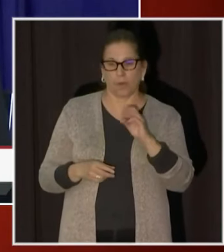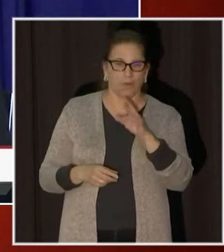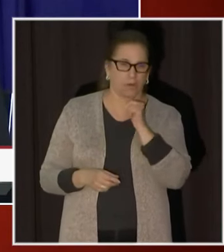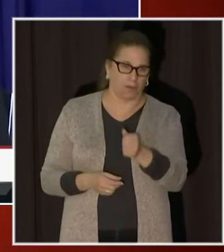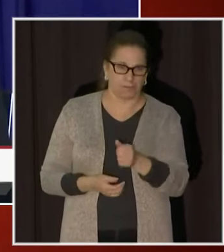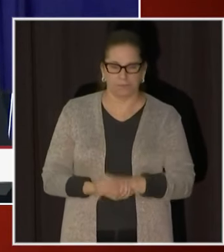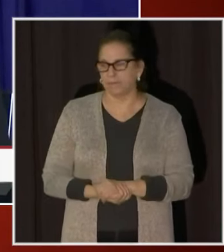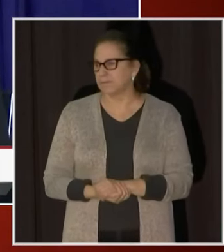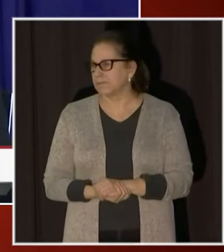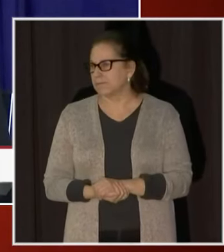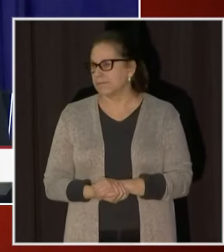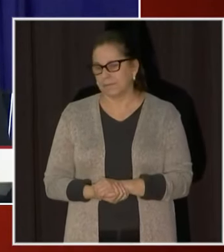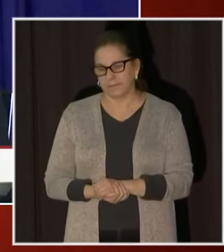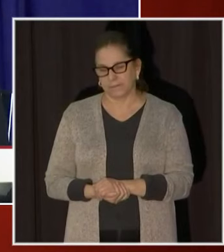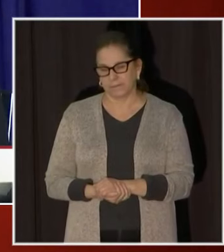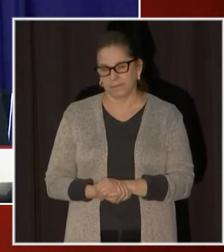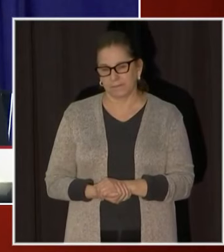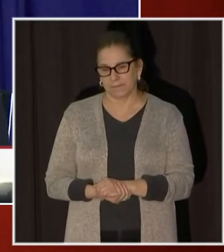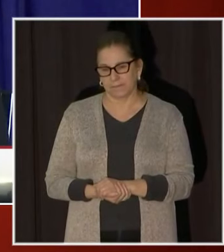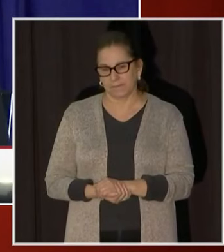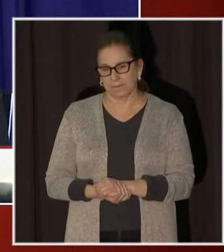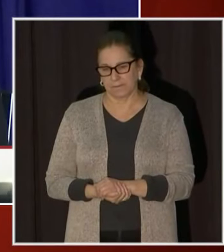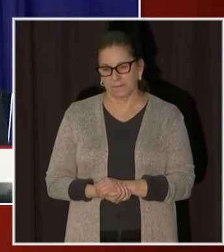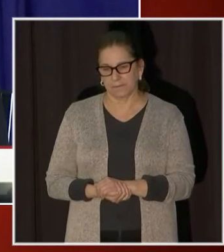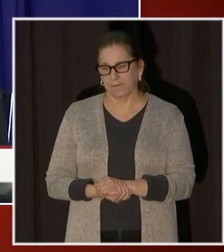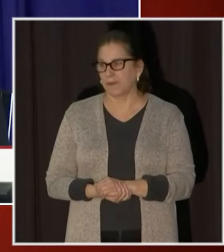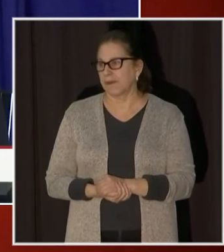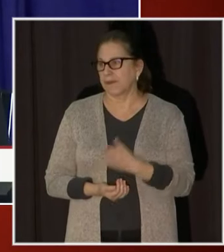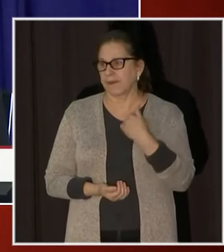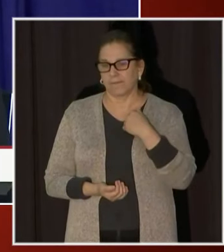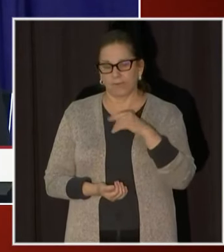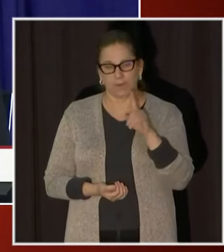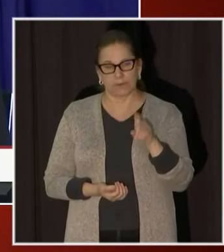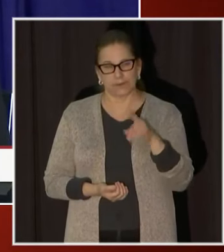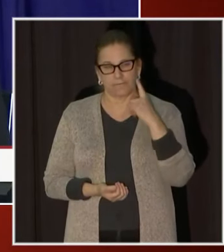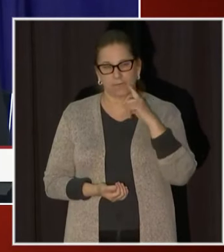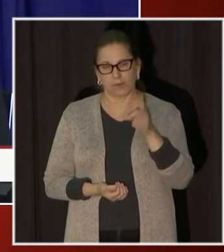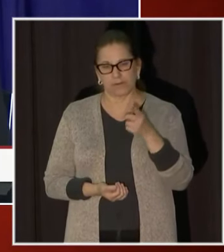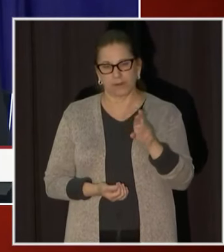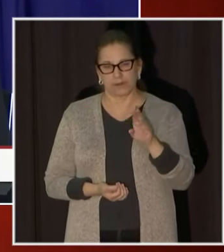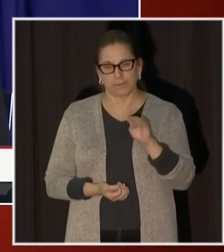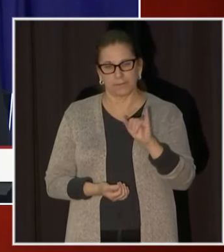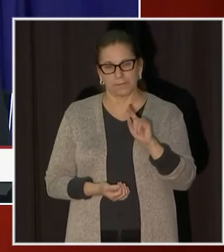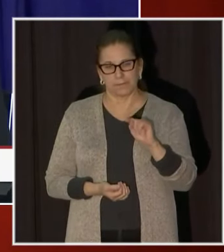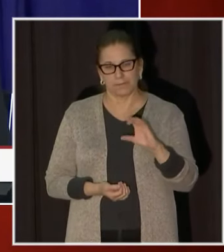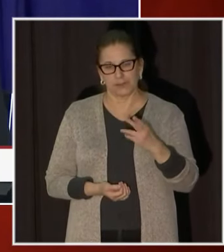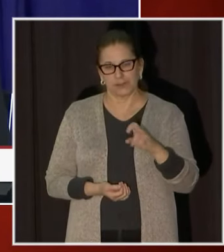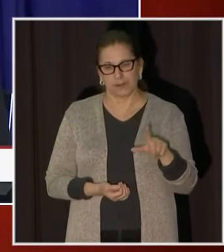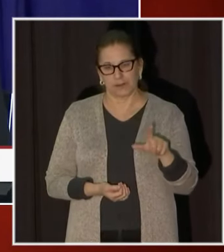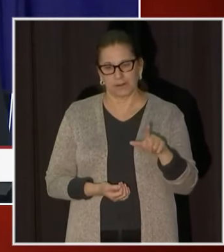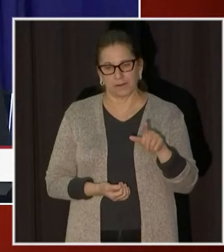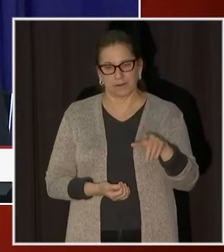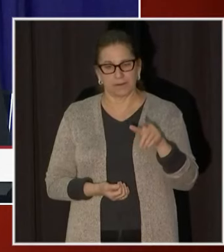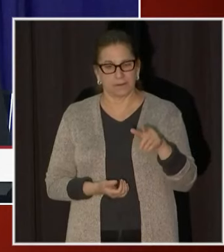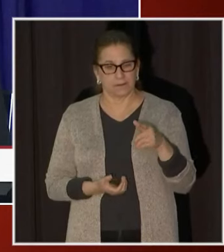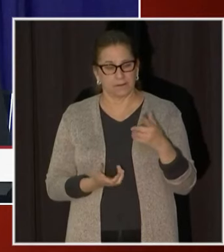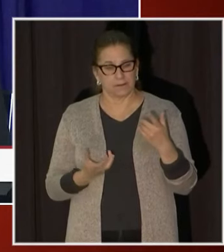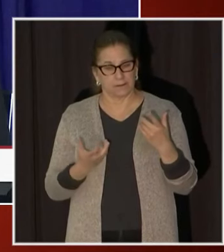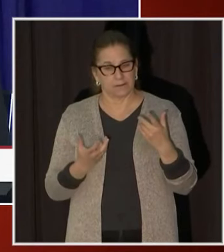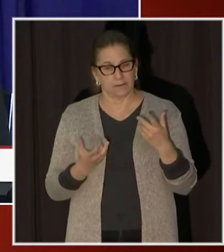Could I follow up with that, Dr. Mitchell? Two questions. One, the two black refrigerated trailers in front